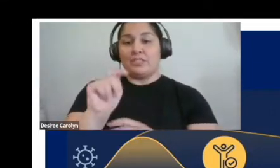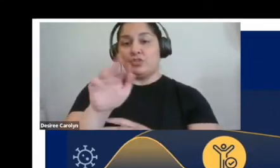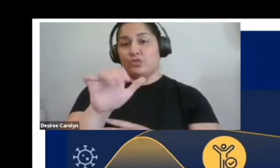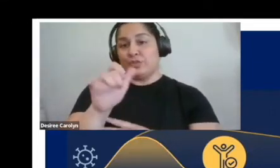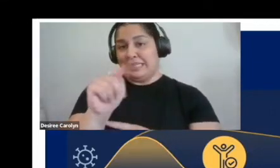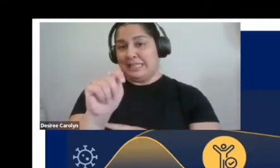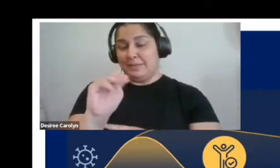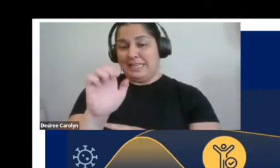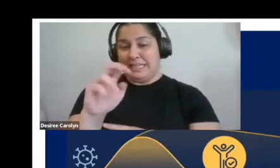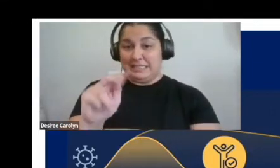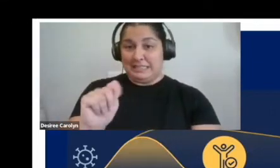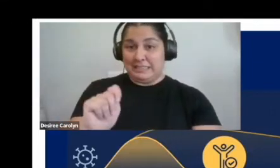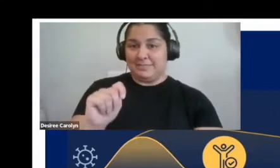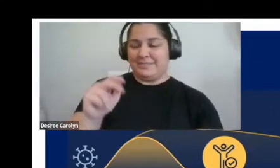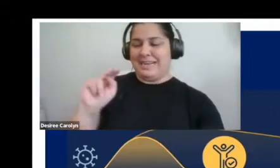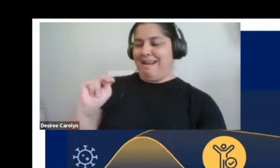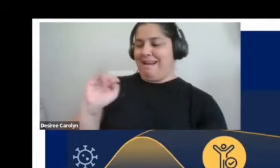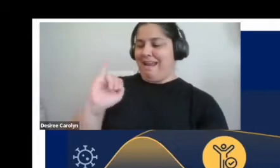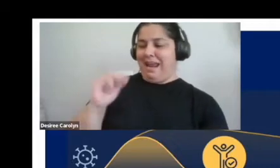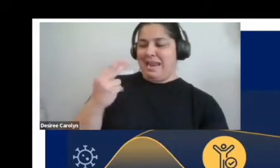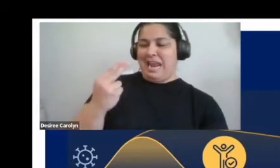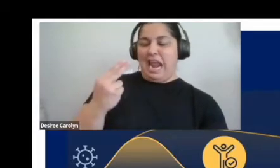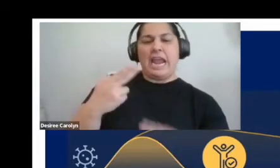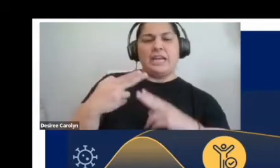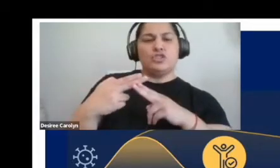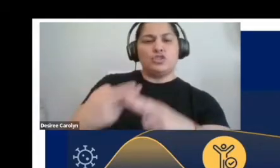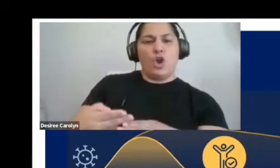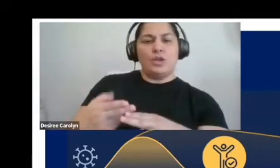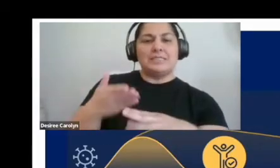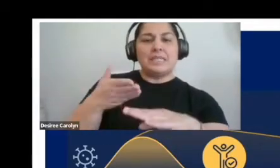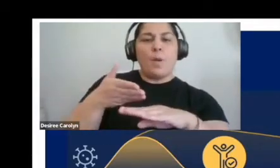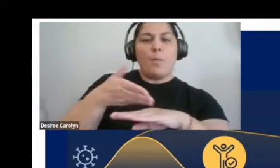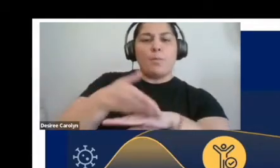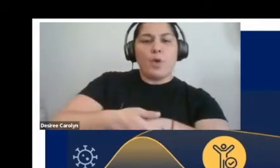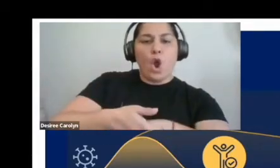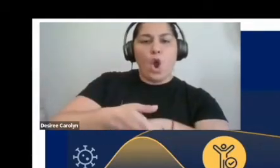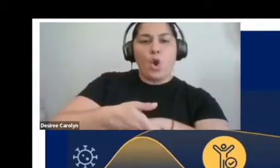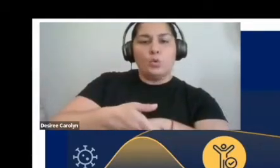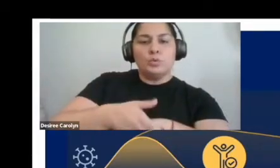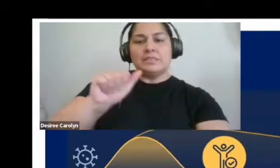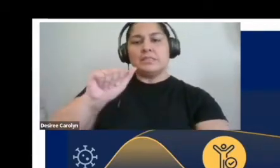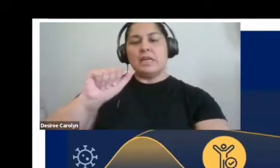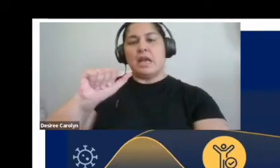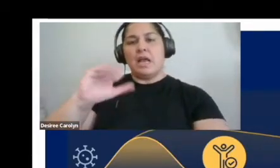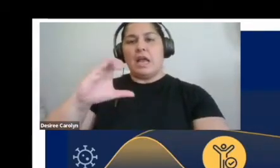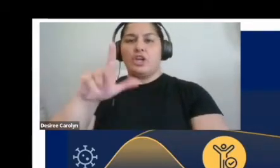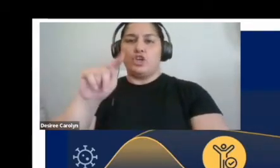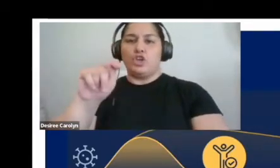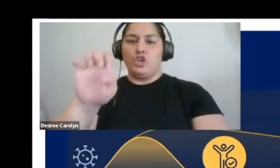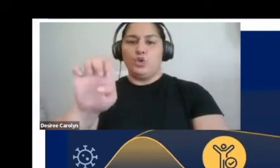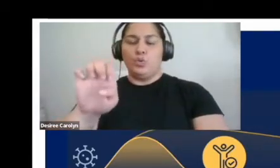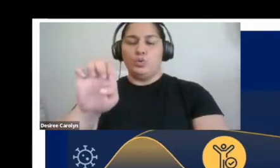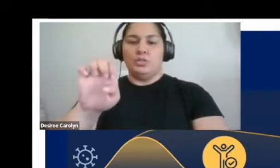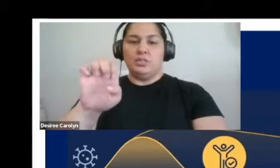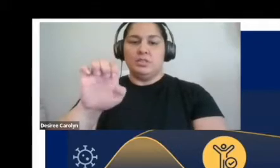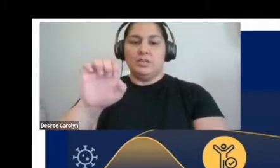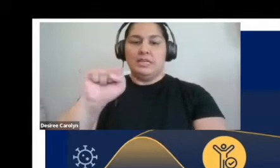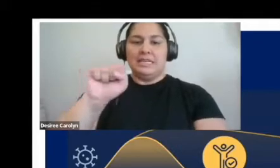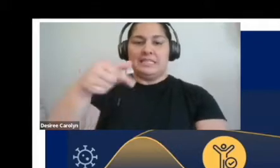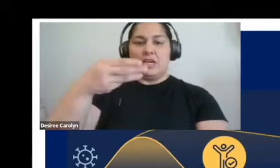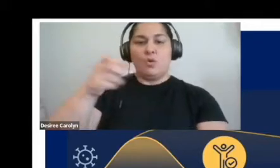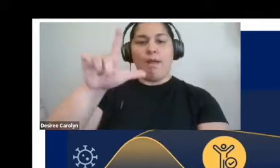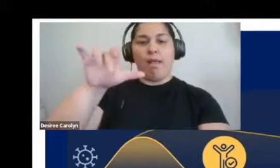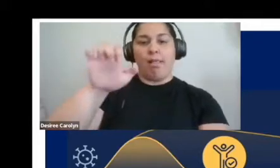The NIH refers to the condition as post-acute sequelae of COVID, or PASC. The